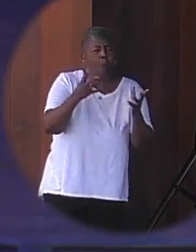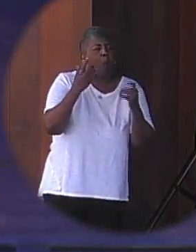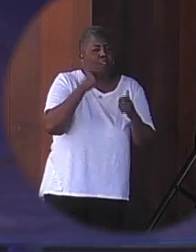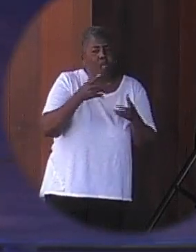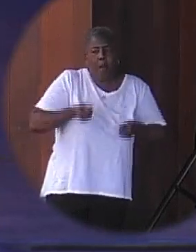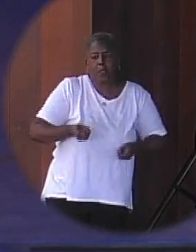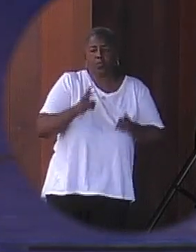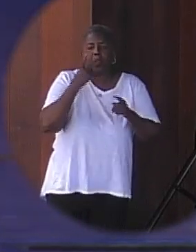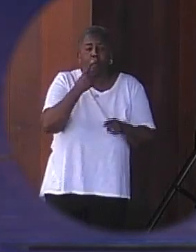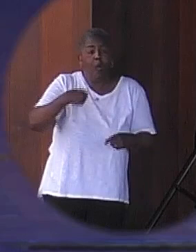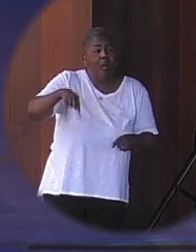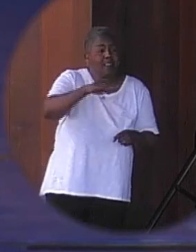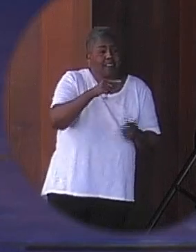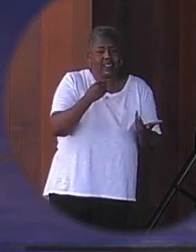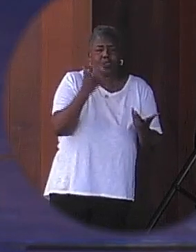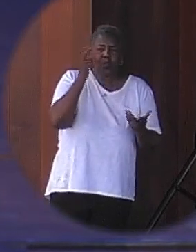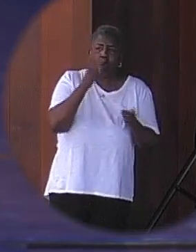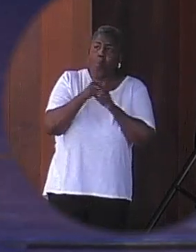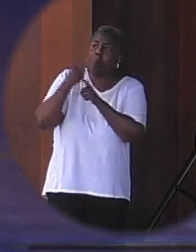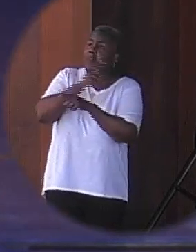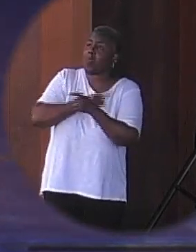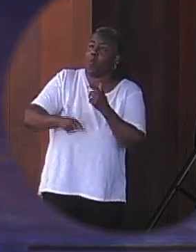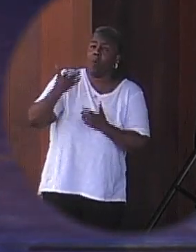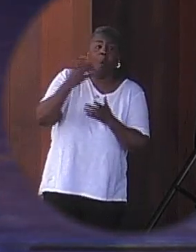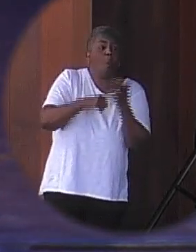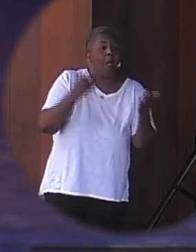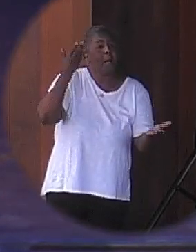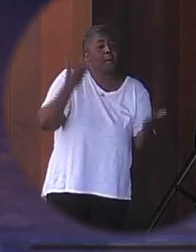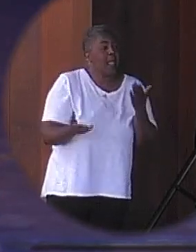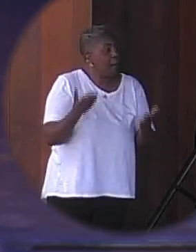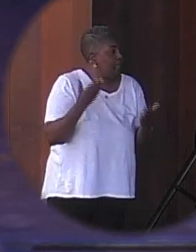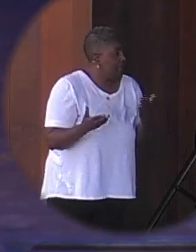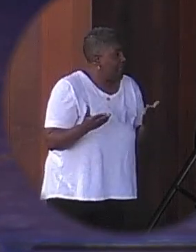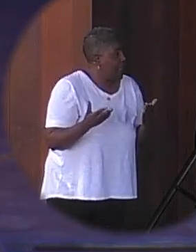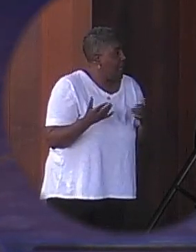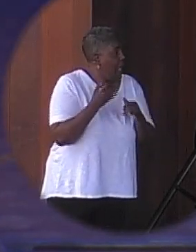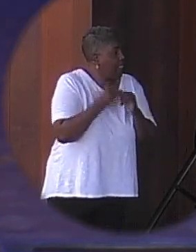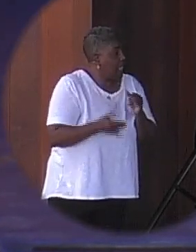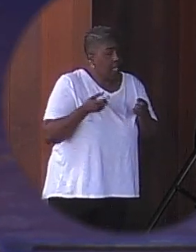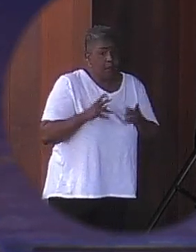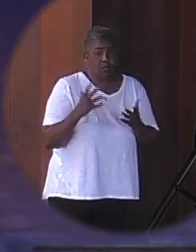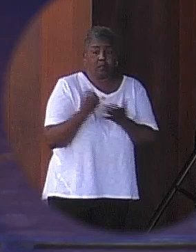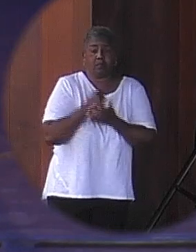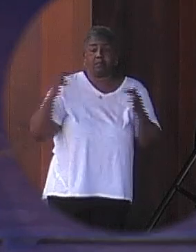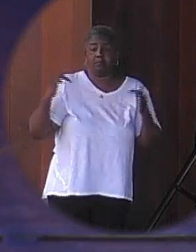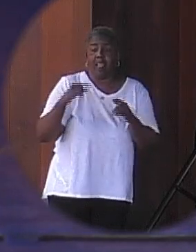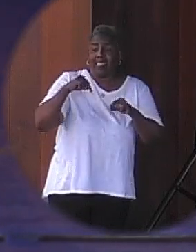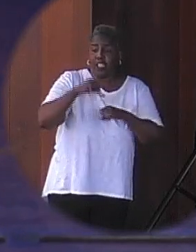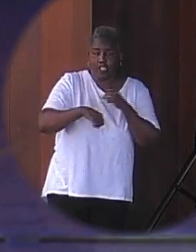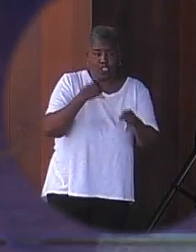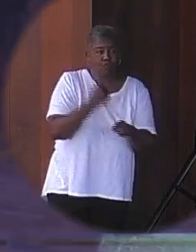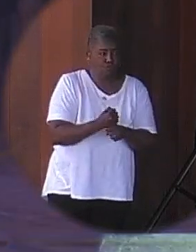an opportunity for us to hear a word from the Lord in what may be our last opportunity to gather in this